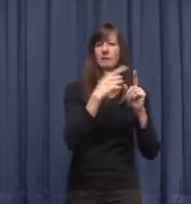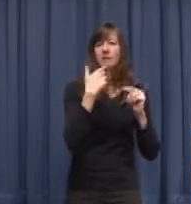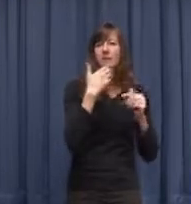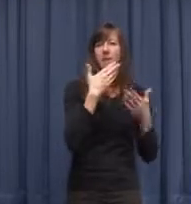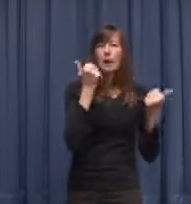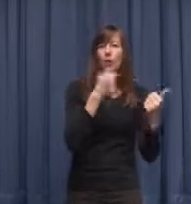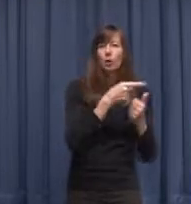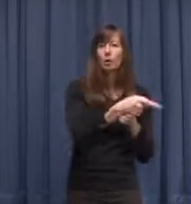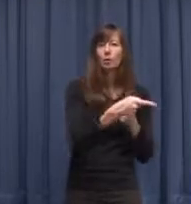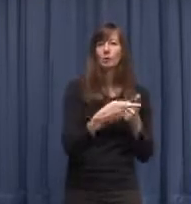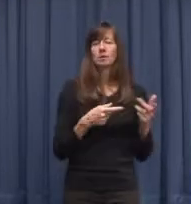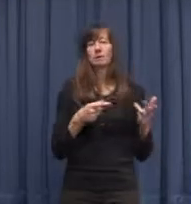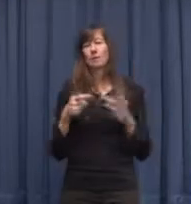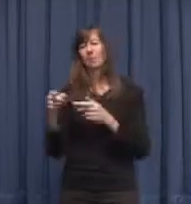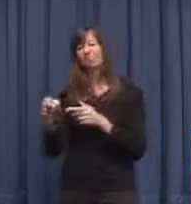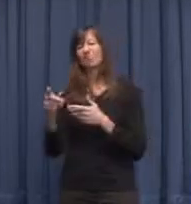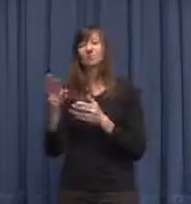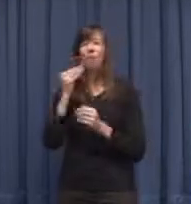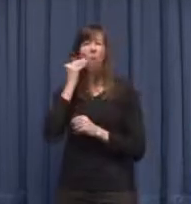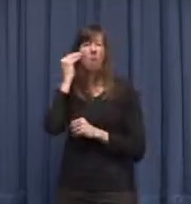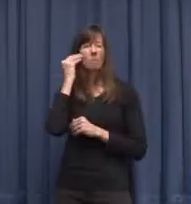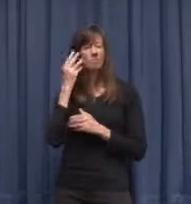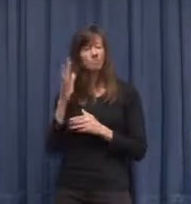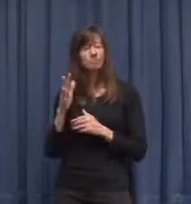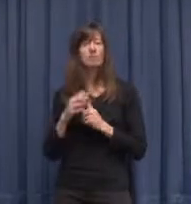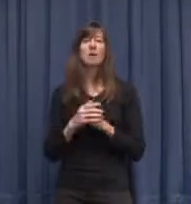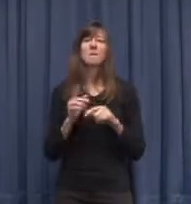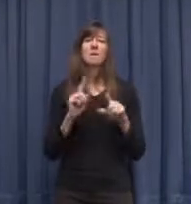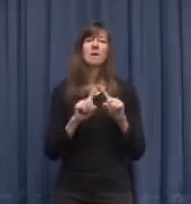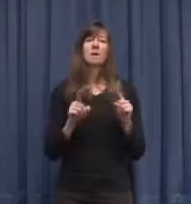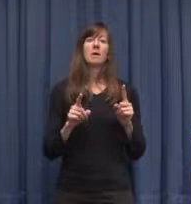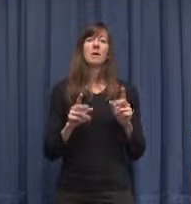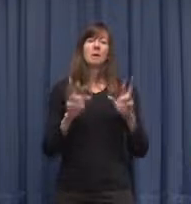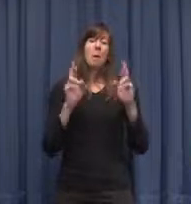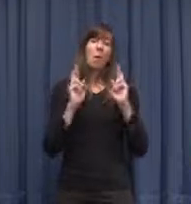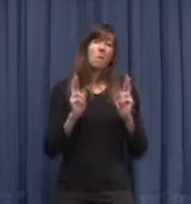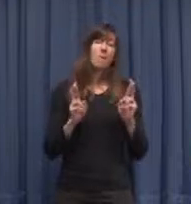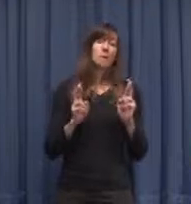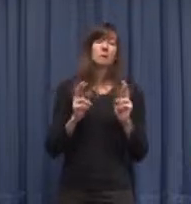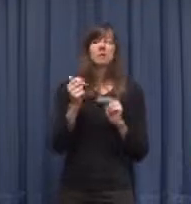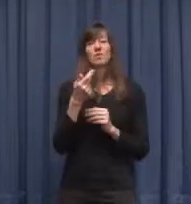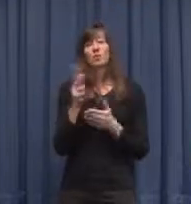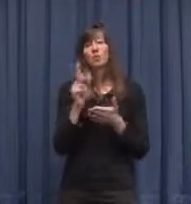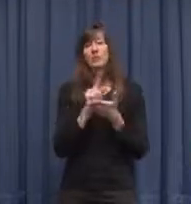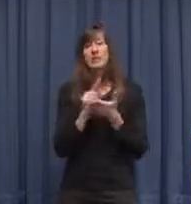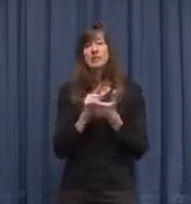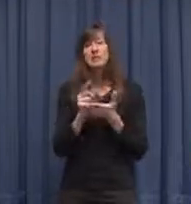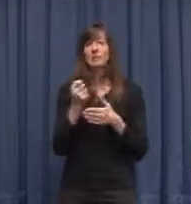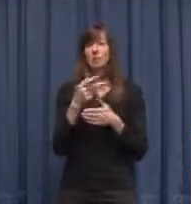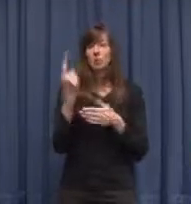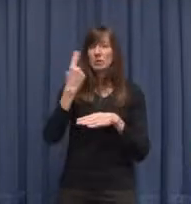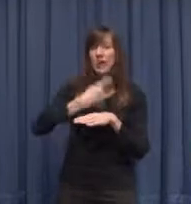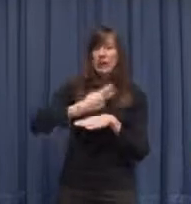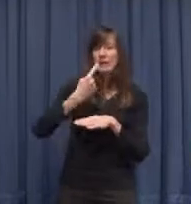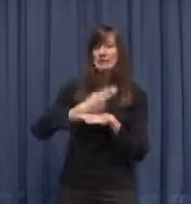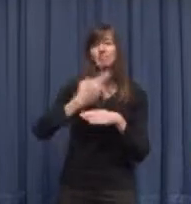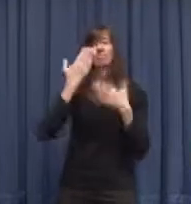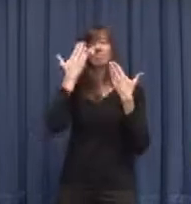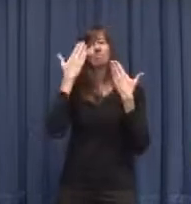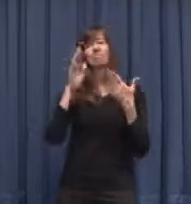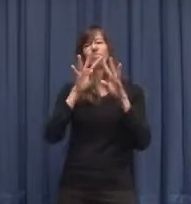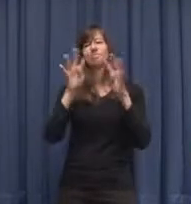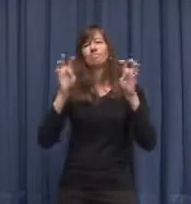could say that it's going to be in a week or a few days, or even just to say I know for sure. But right now we don't